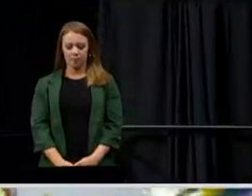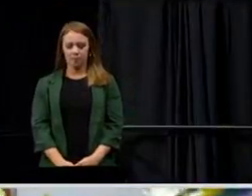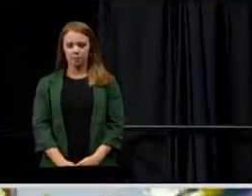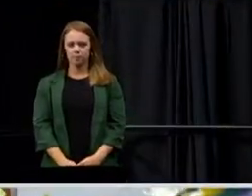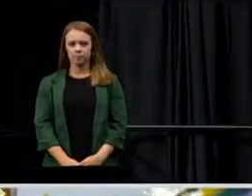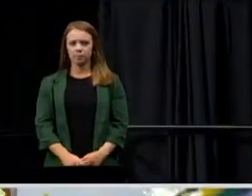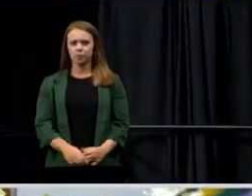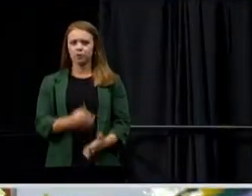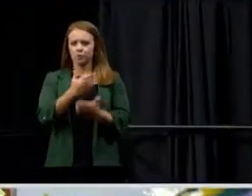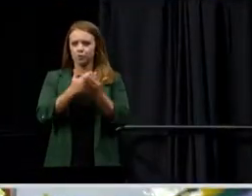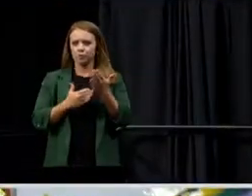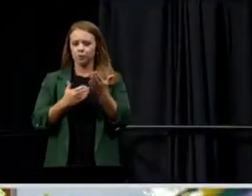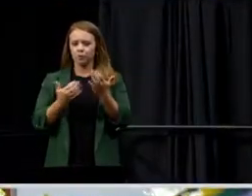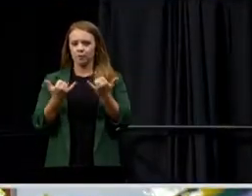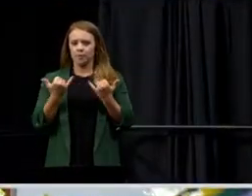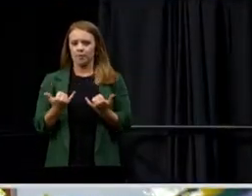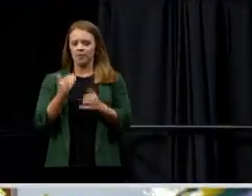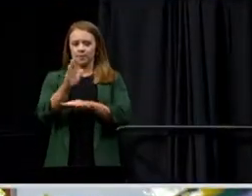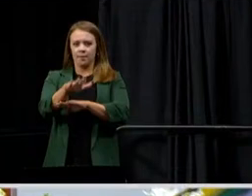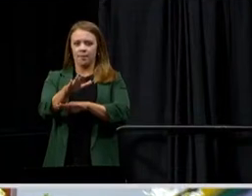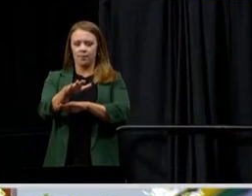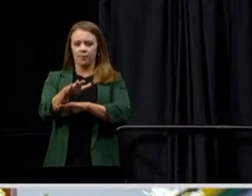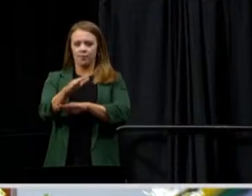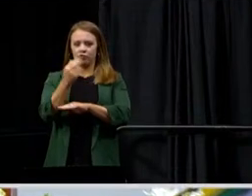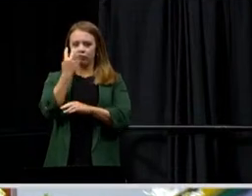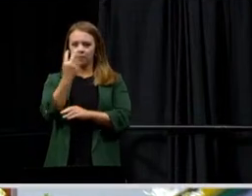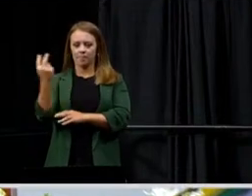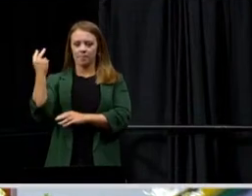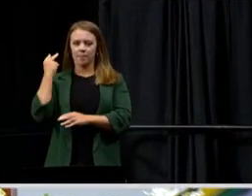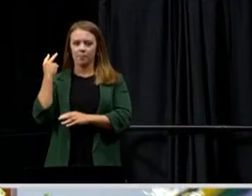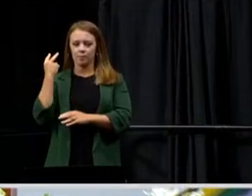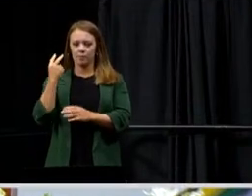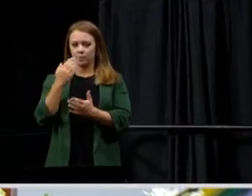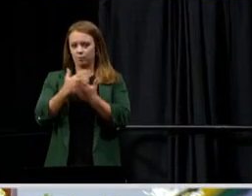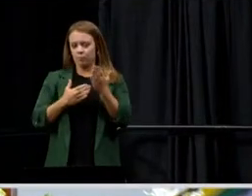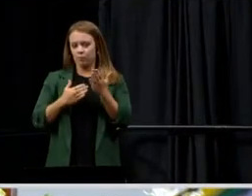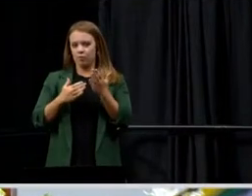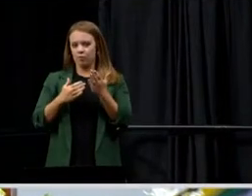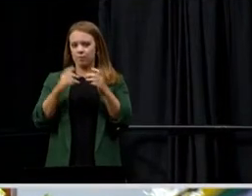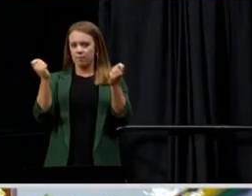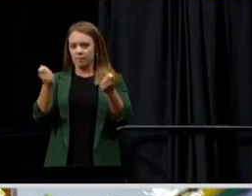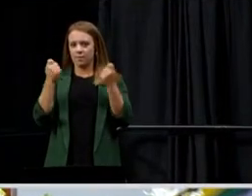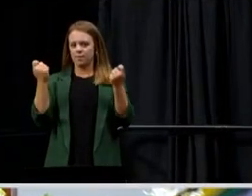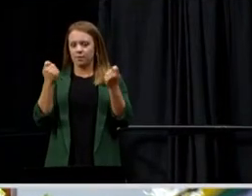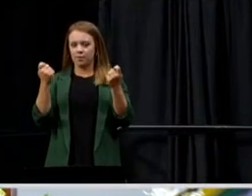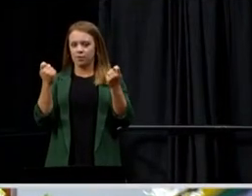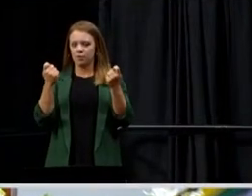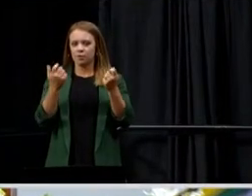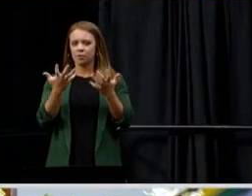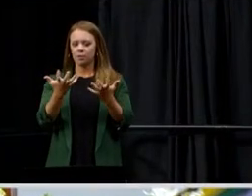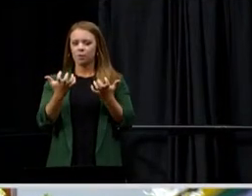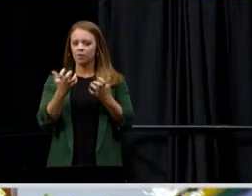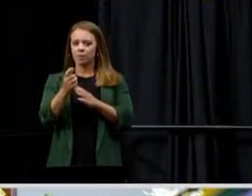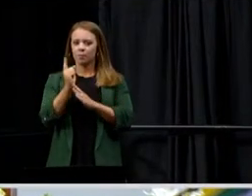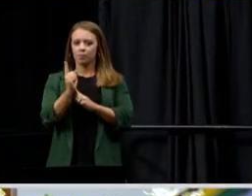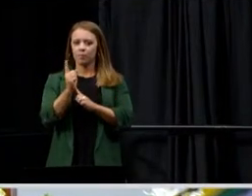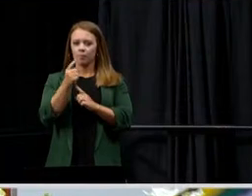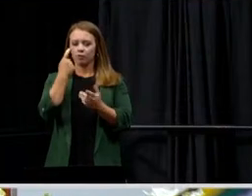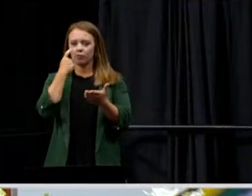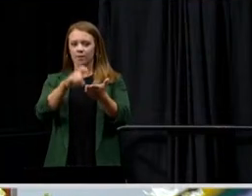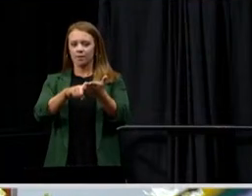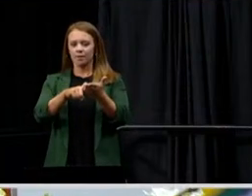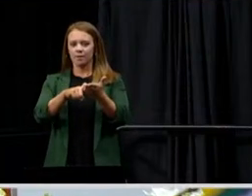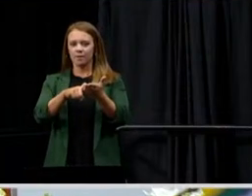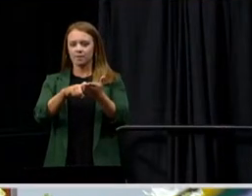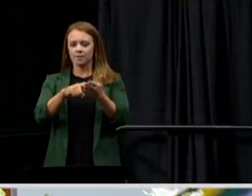As part of this afternoon's remembrances portion of the commencement exercises, I want to take a moment to recognize the relentless